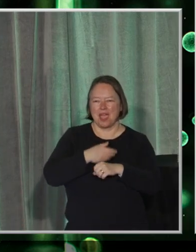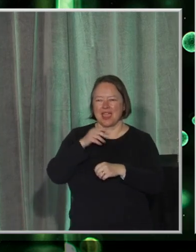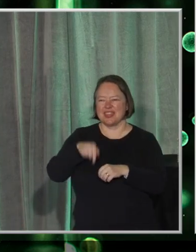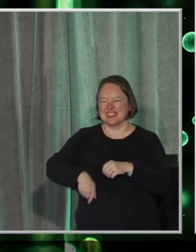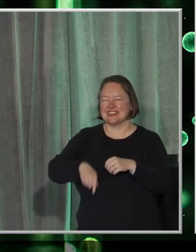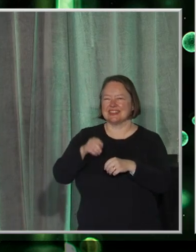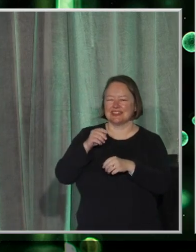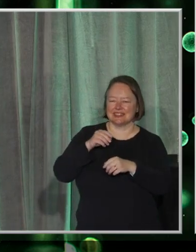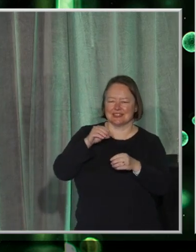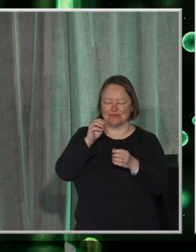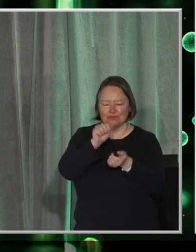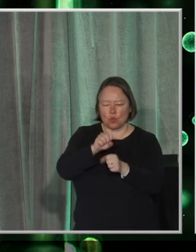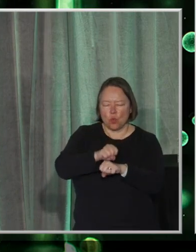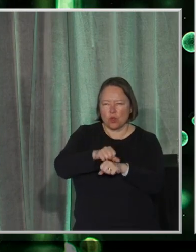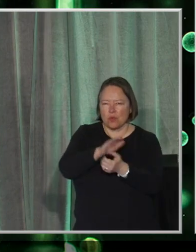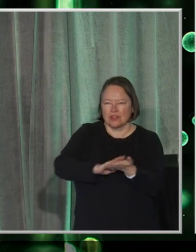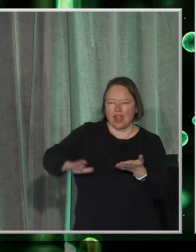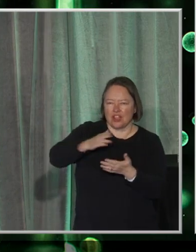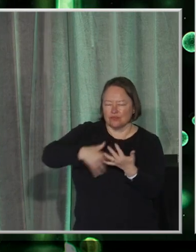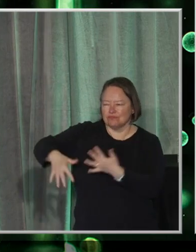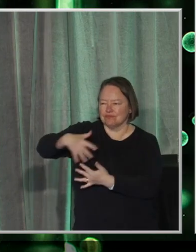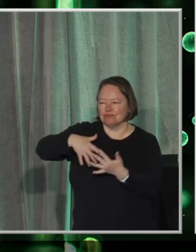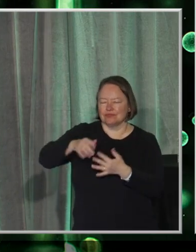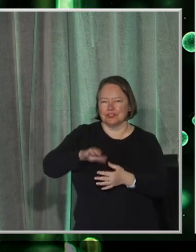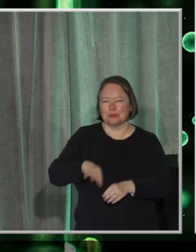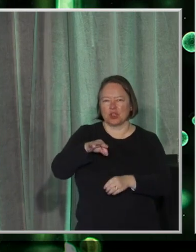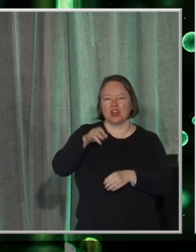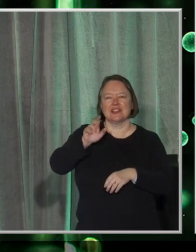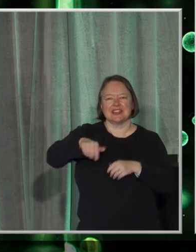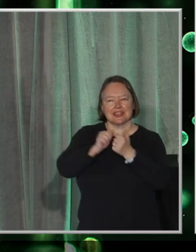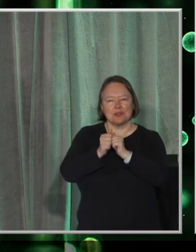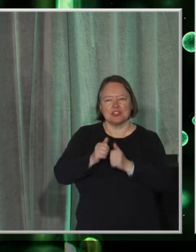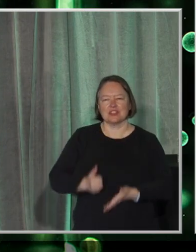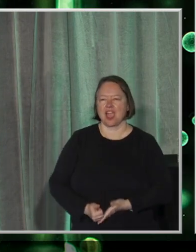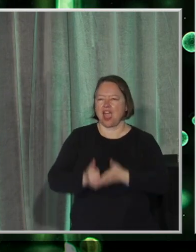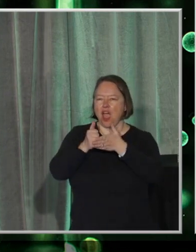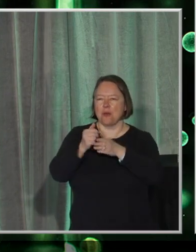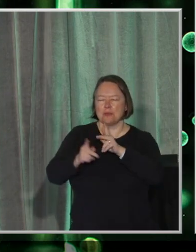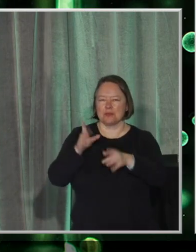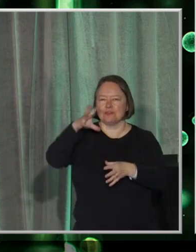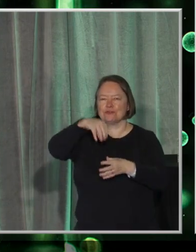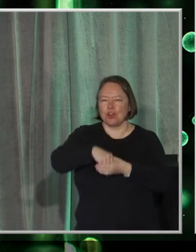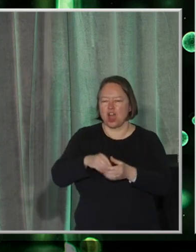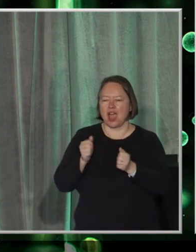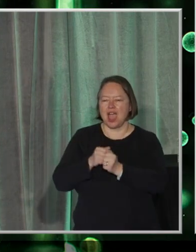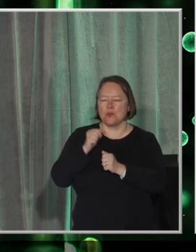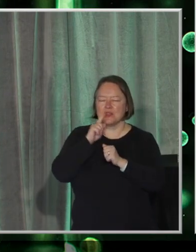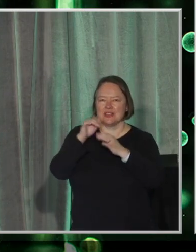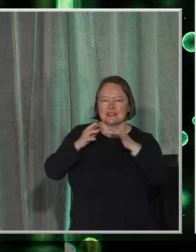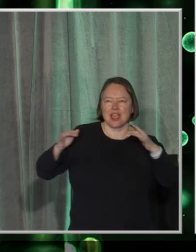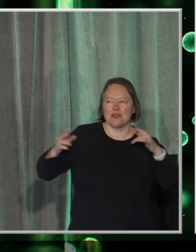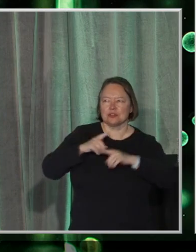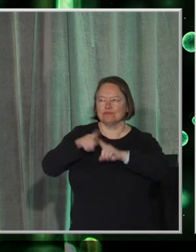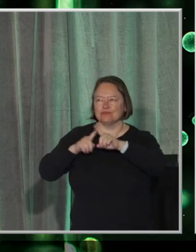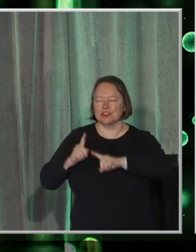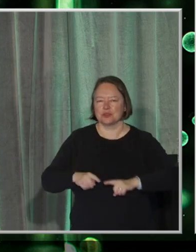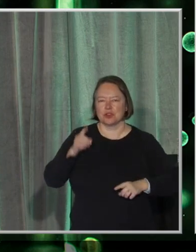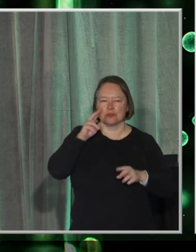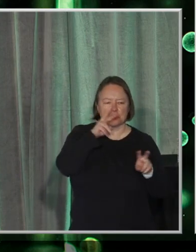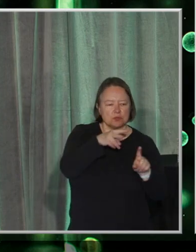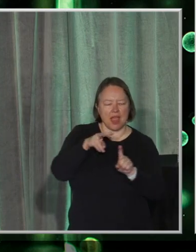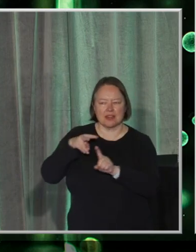interdisciplinary spirit, this competition is all about helping participants incorporate diverse perspectives into their